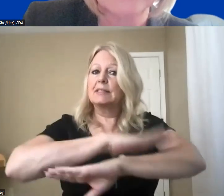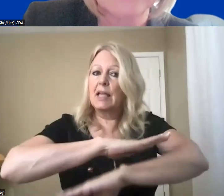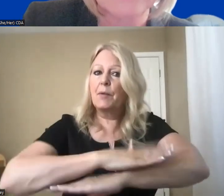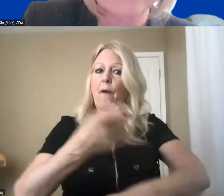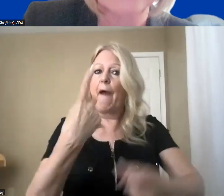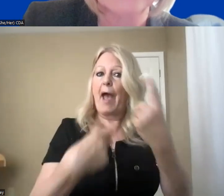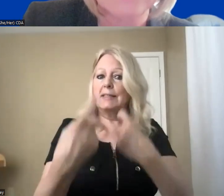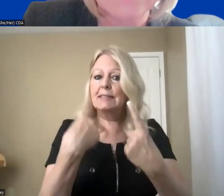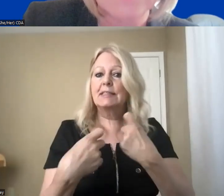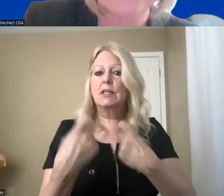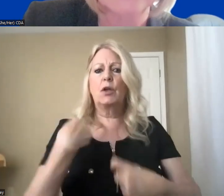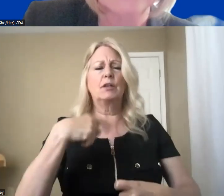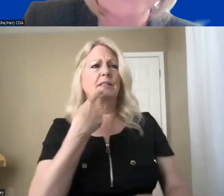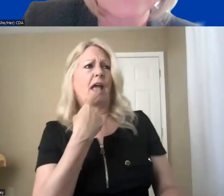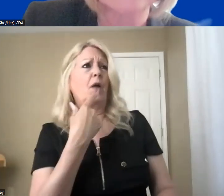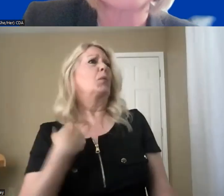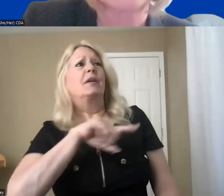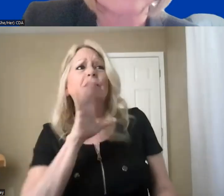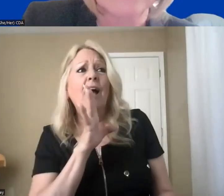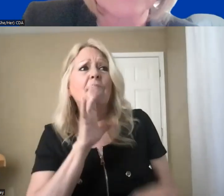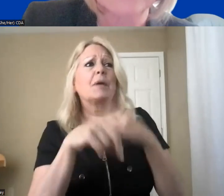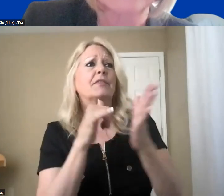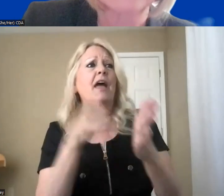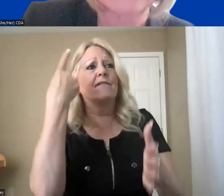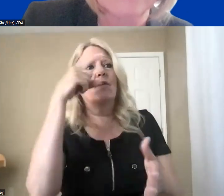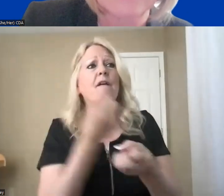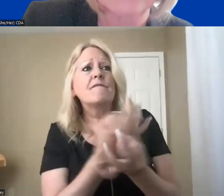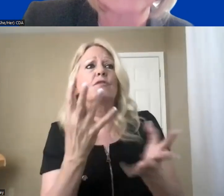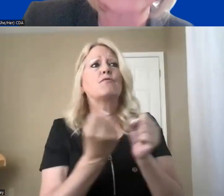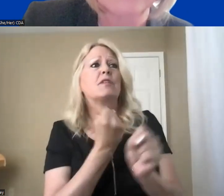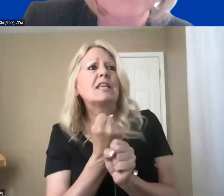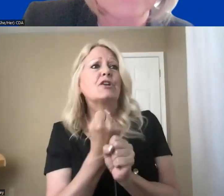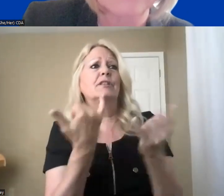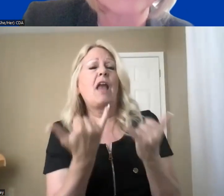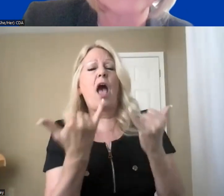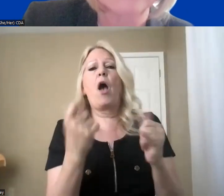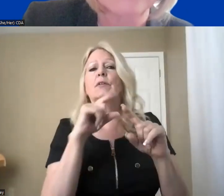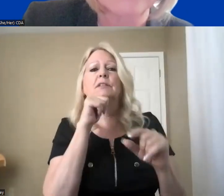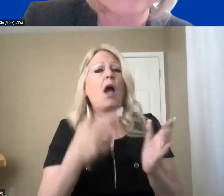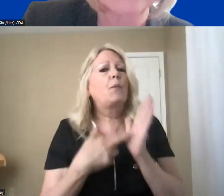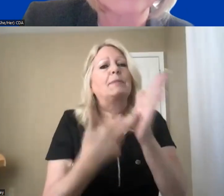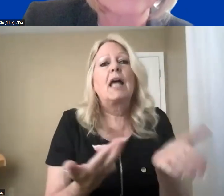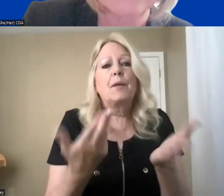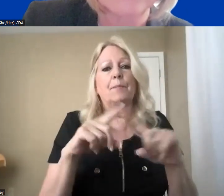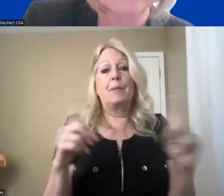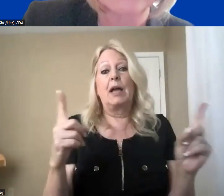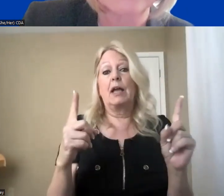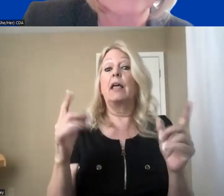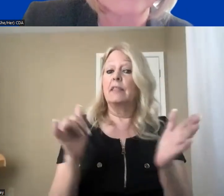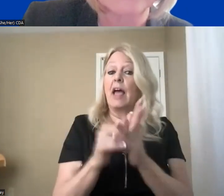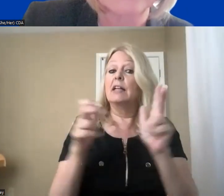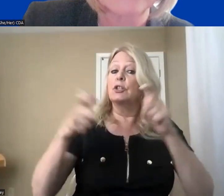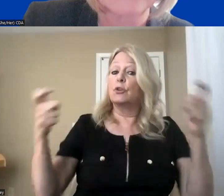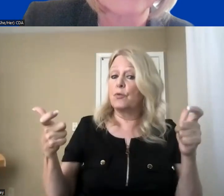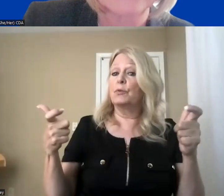say, well, we've mentioned this like for a few years now and we don't see it represented. And so the expectation and level setting is very huge in